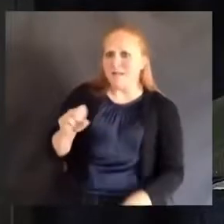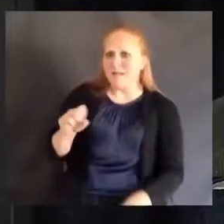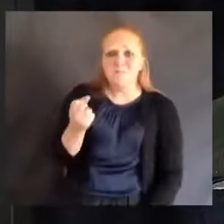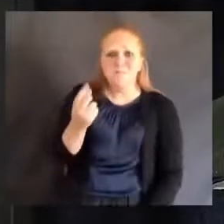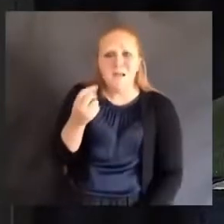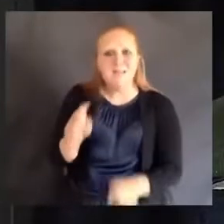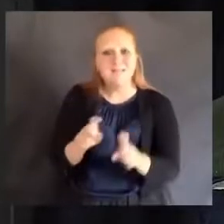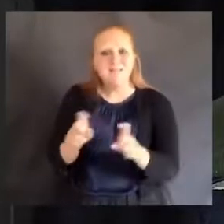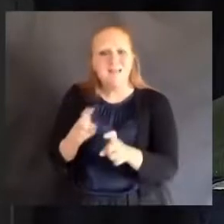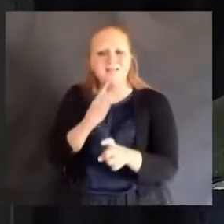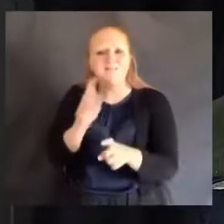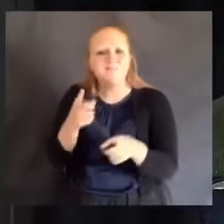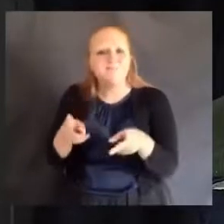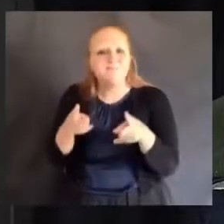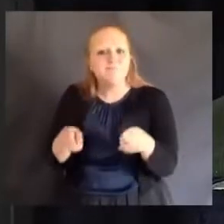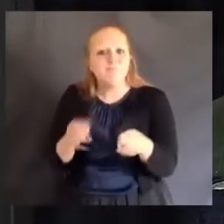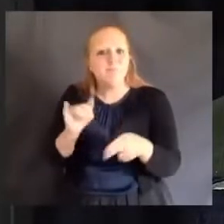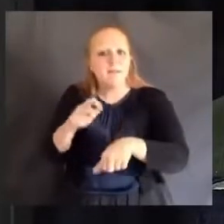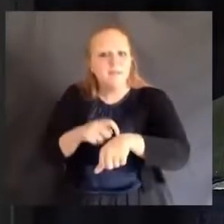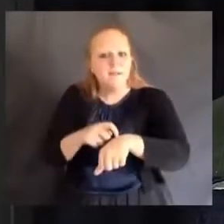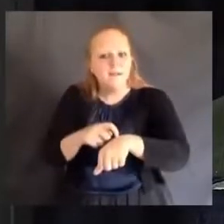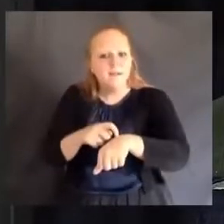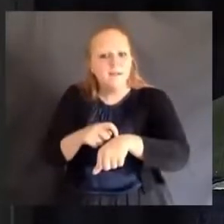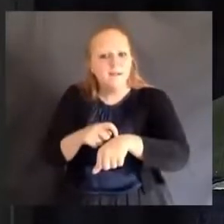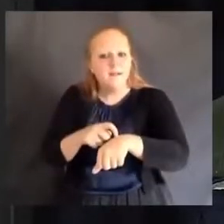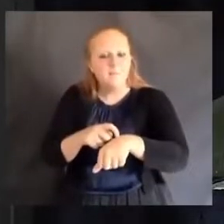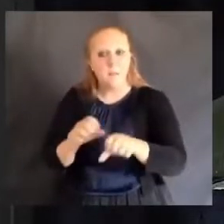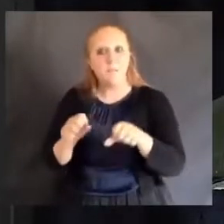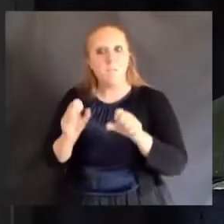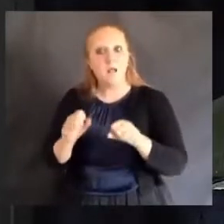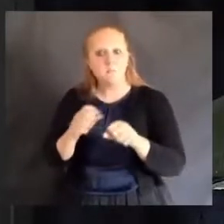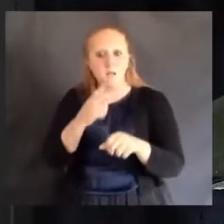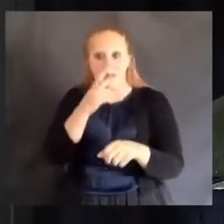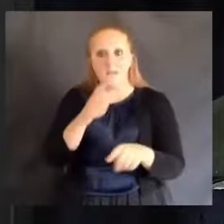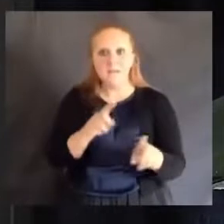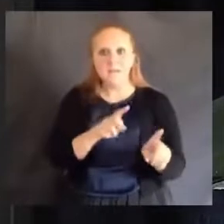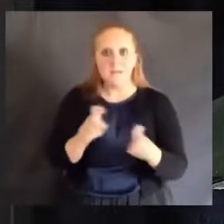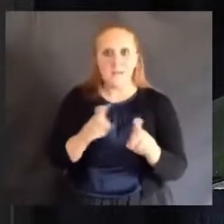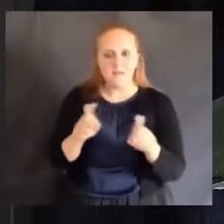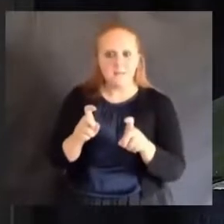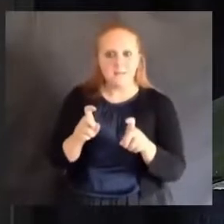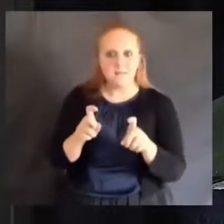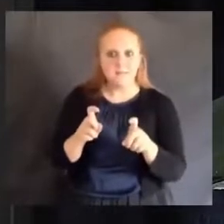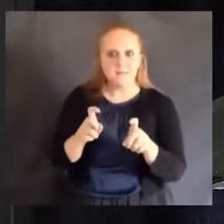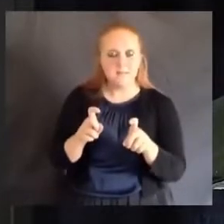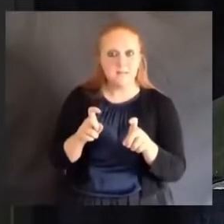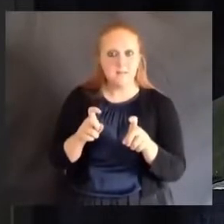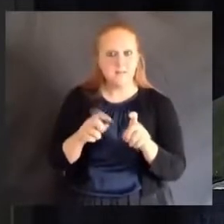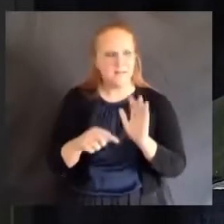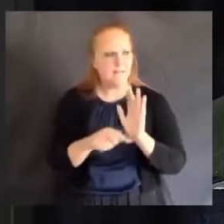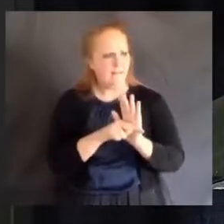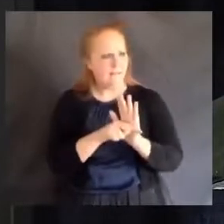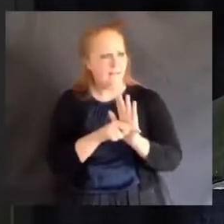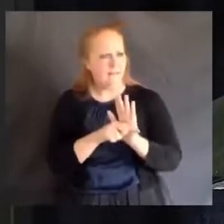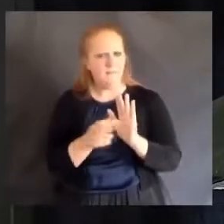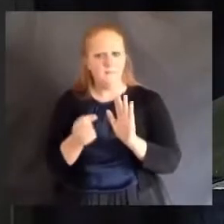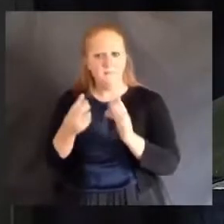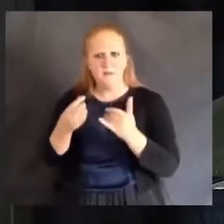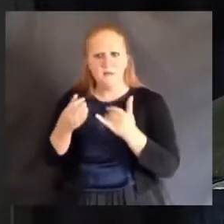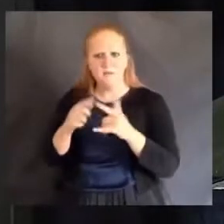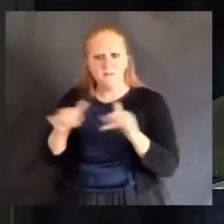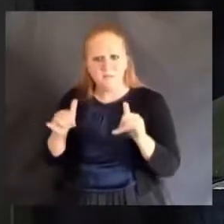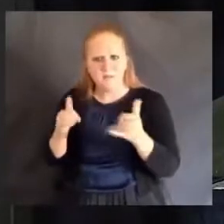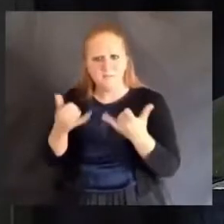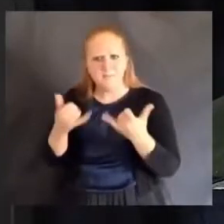is a snapshot in time, and there's a certain amount of time when you could have COVID and you could get a test and it won't come back positive. And so